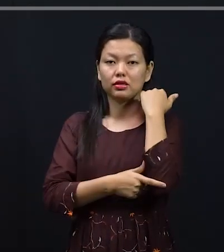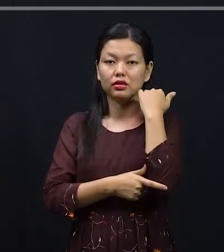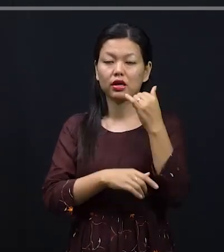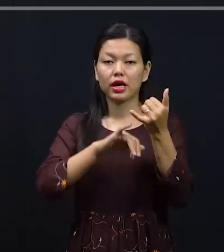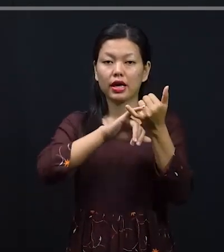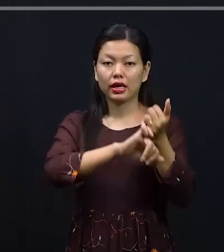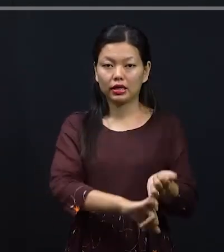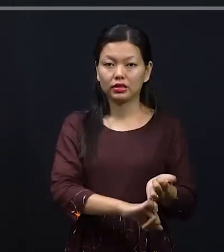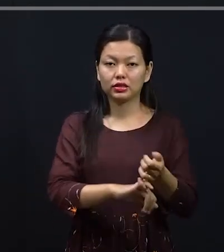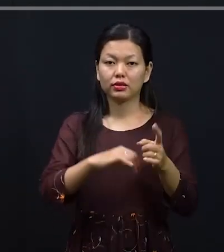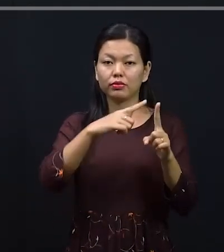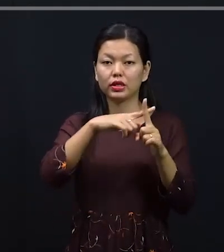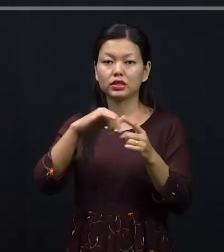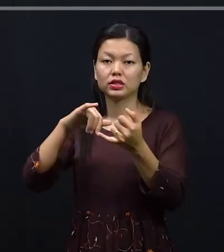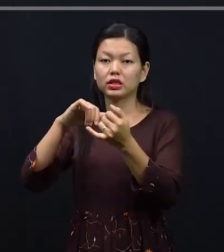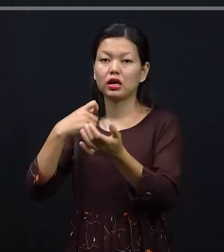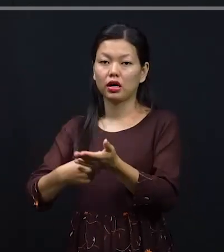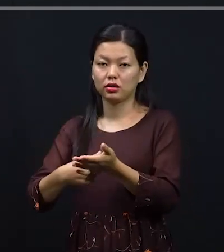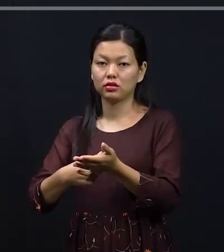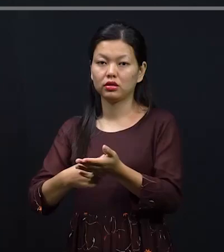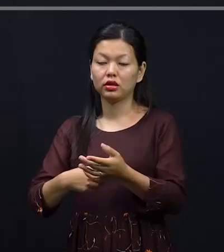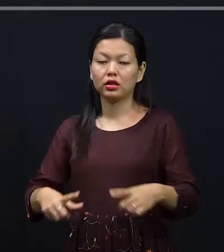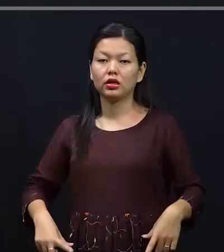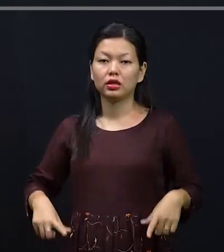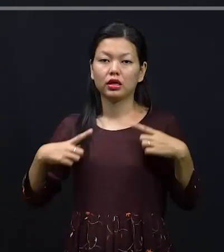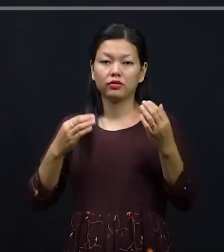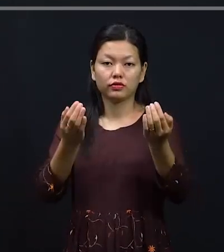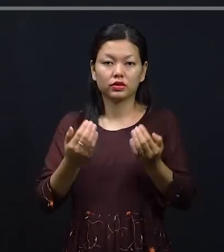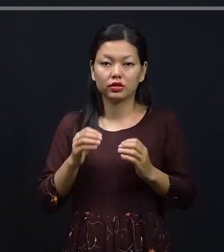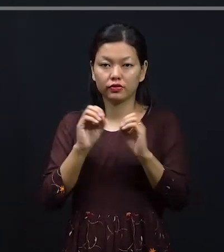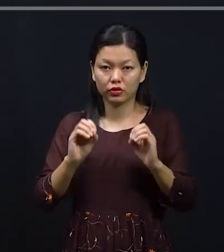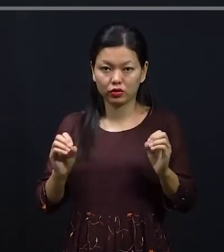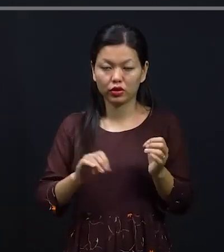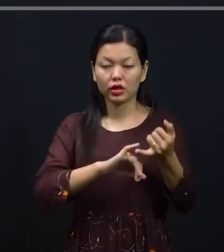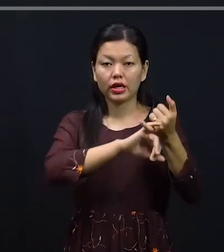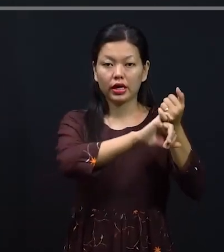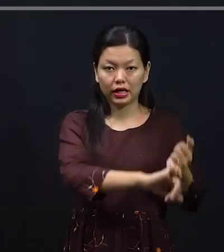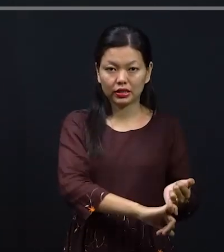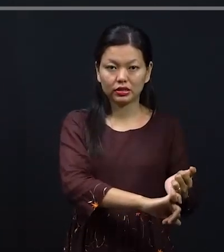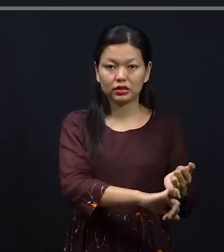took the extracts from this dead mice and he found that this R